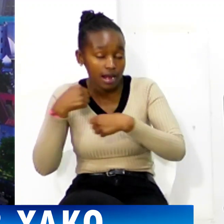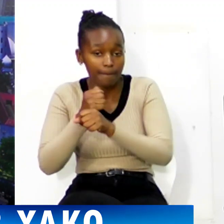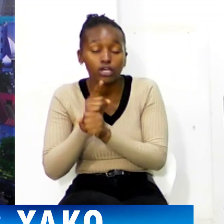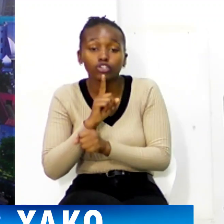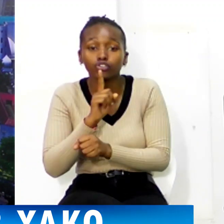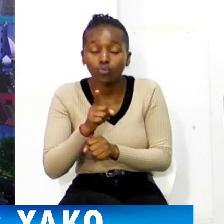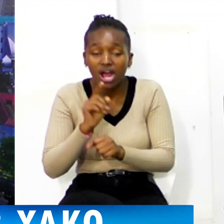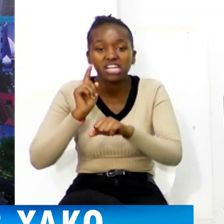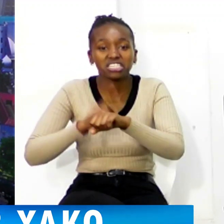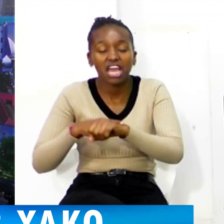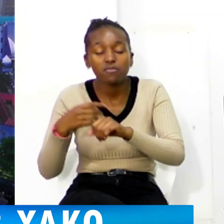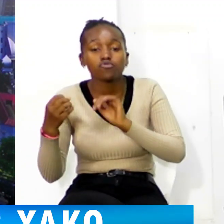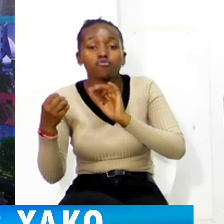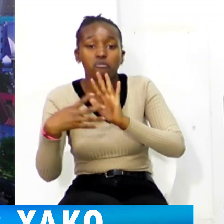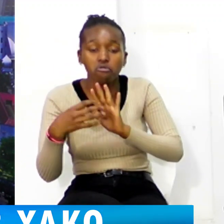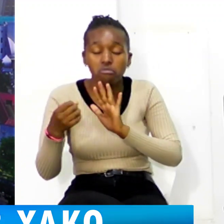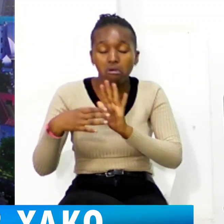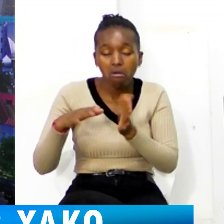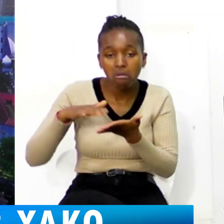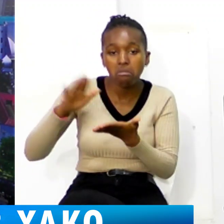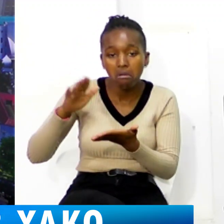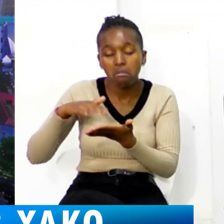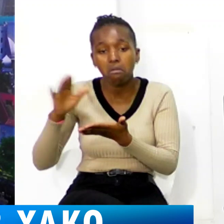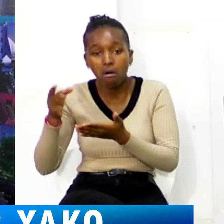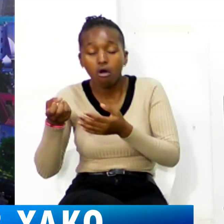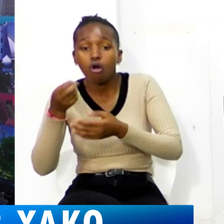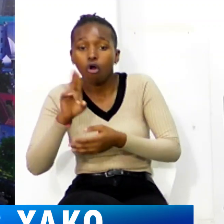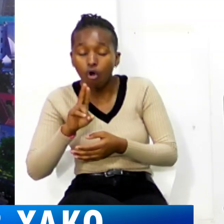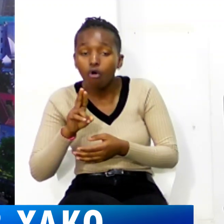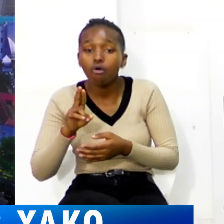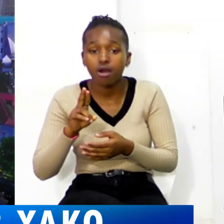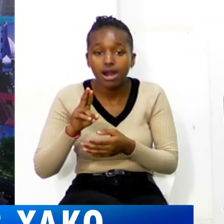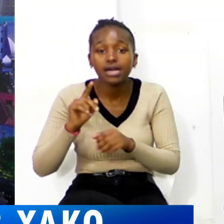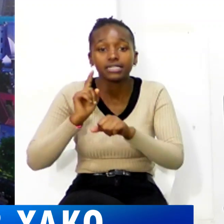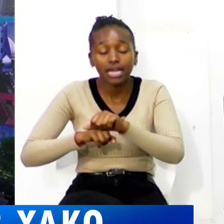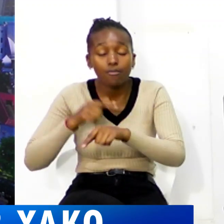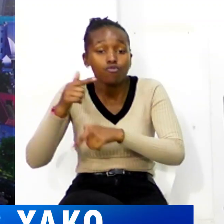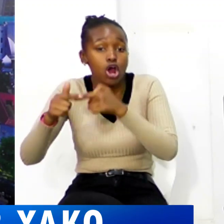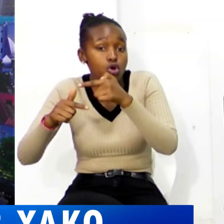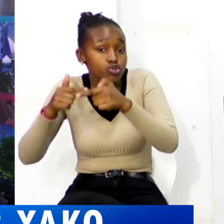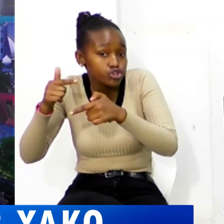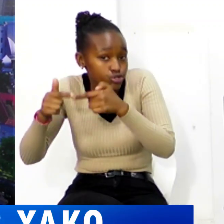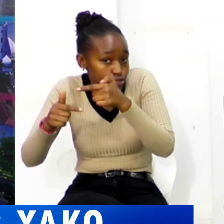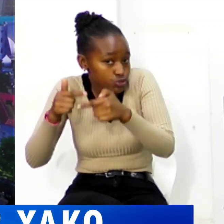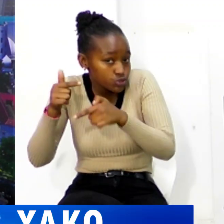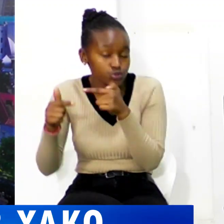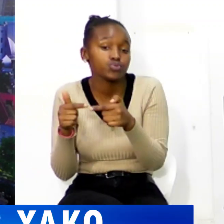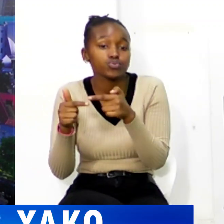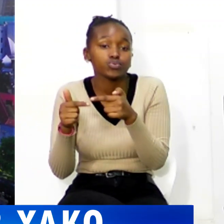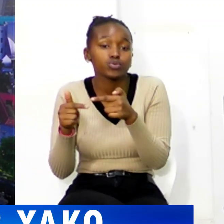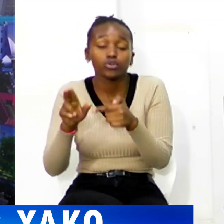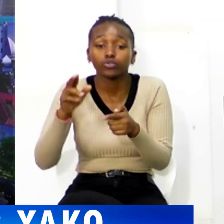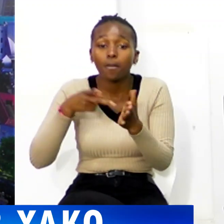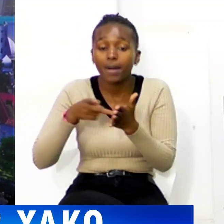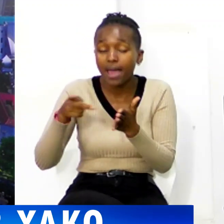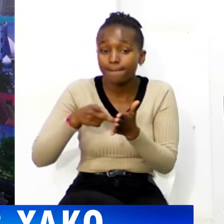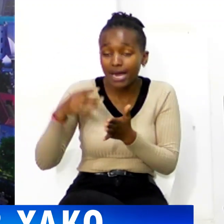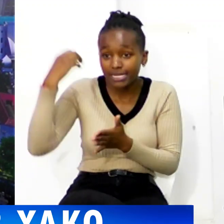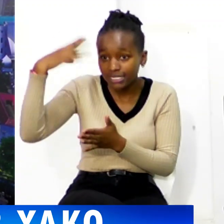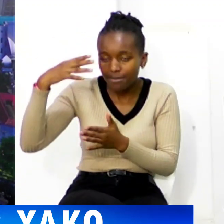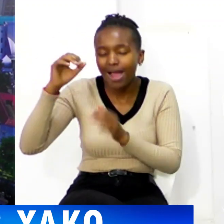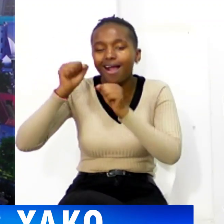the units they purchase easier. I mean possible, not easier, possible. Because after that it won't be possible. Okay.